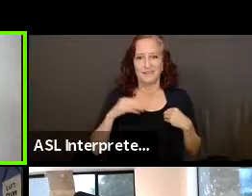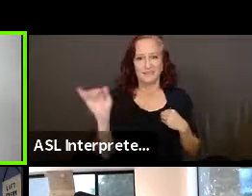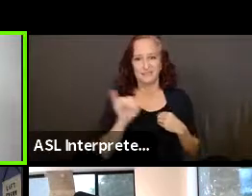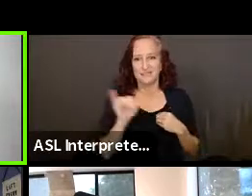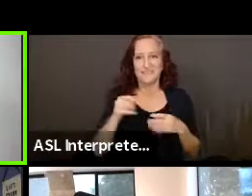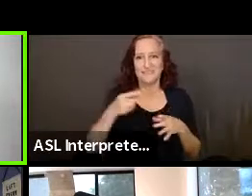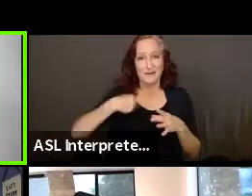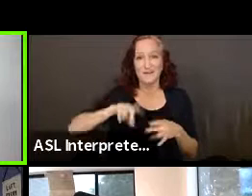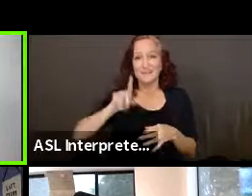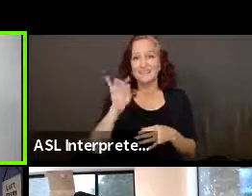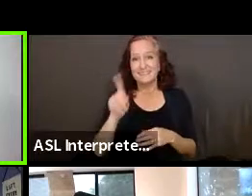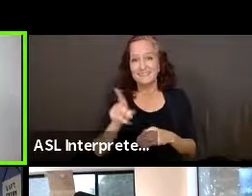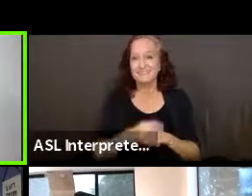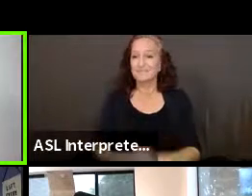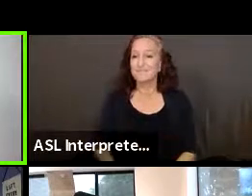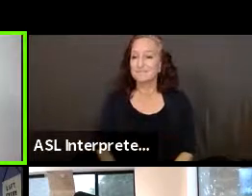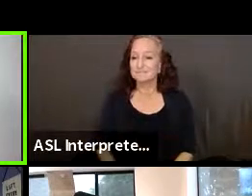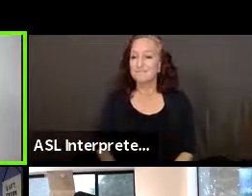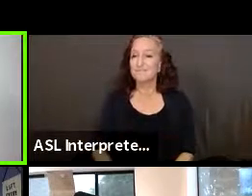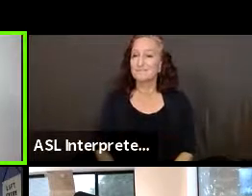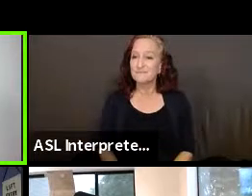appreciate you.